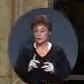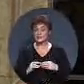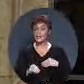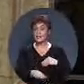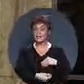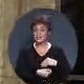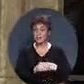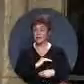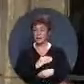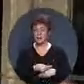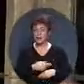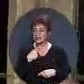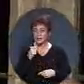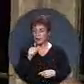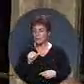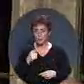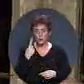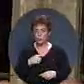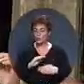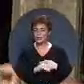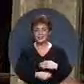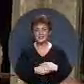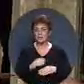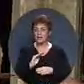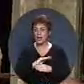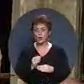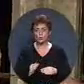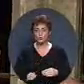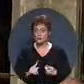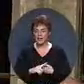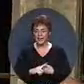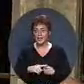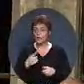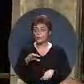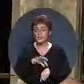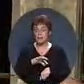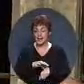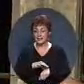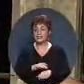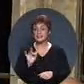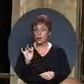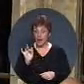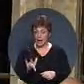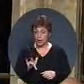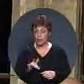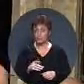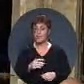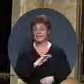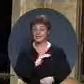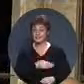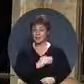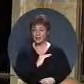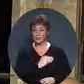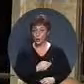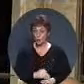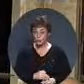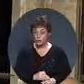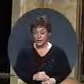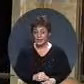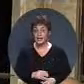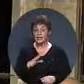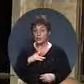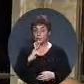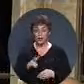his decision to authorize breast implants does not deal with ruptured implants or the diseases caused by ruptured implants,